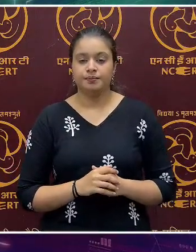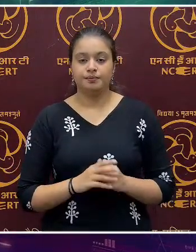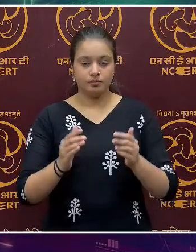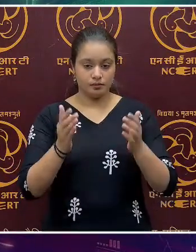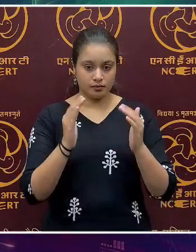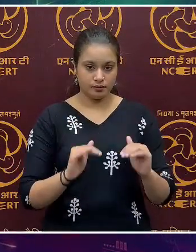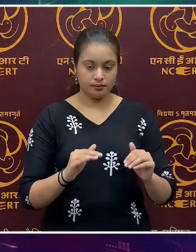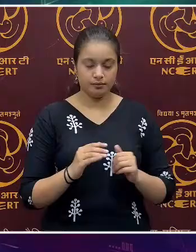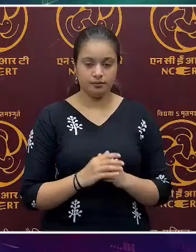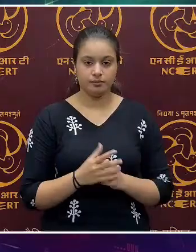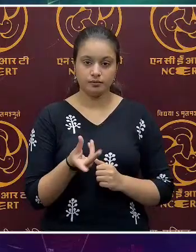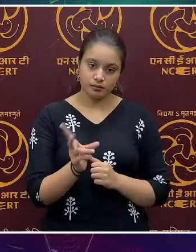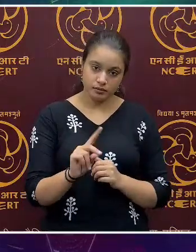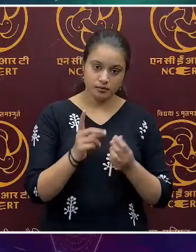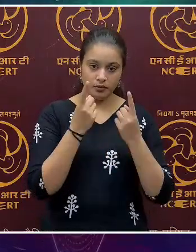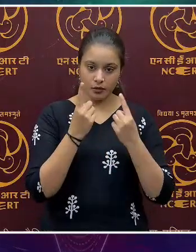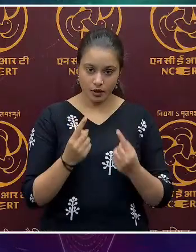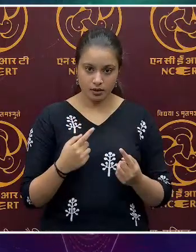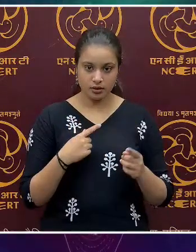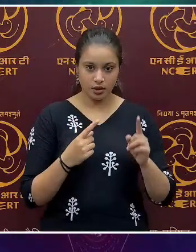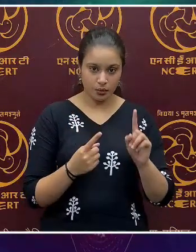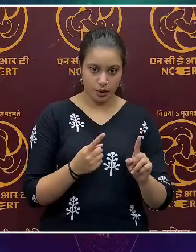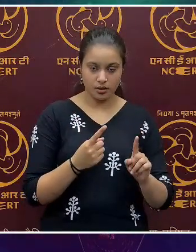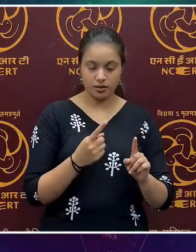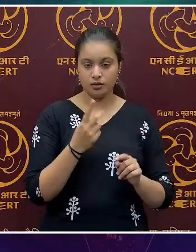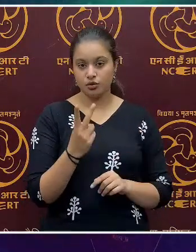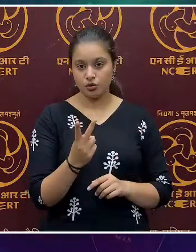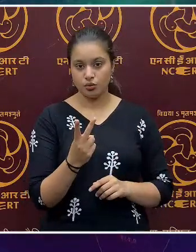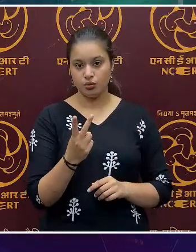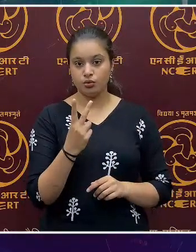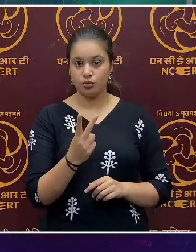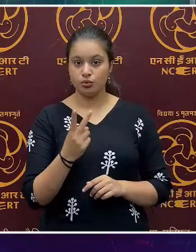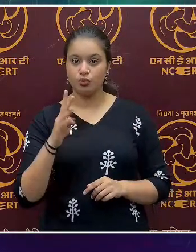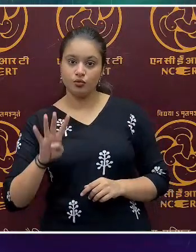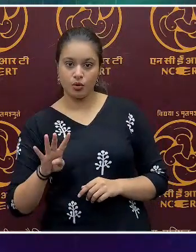After that, it will again check 1, 2, 2, 4,